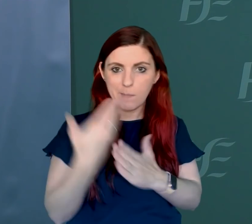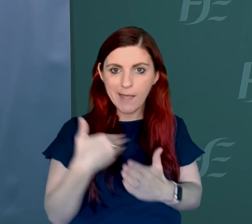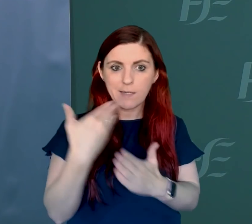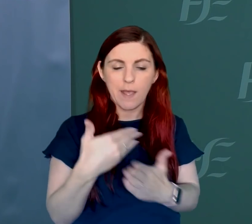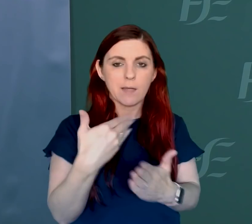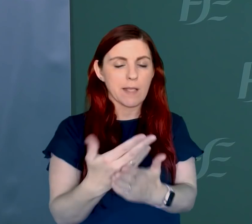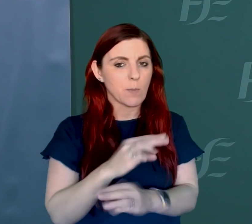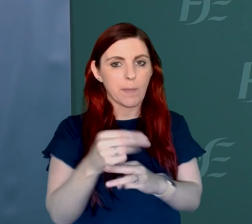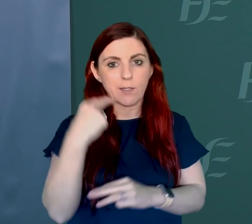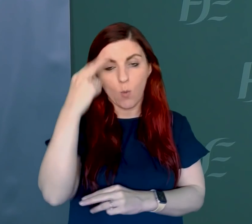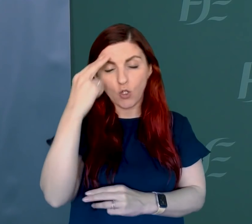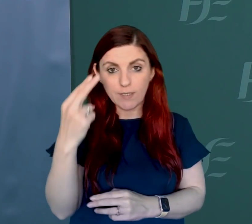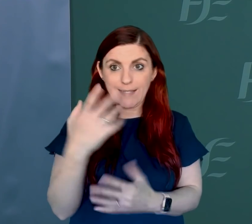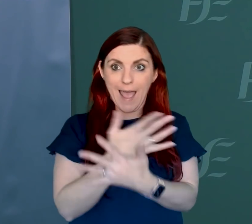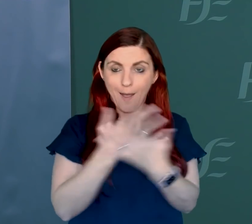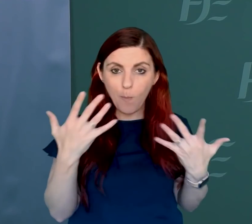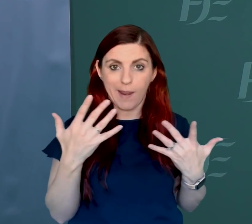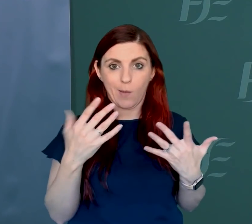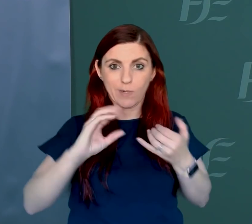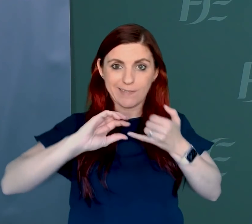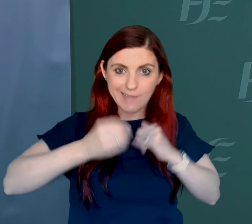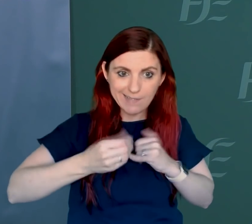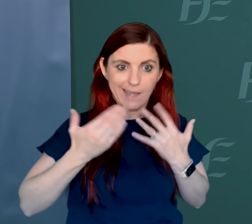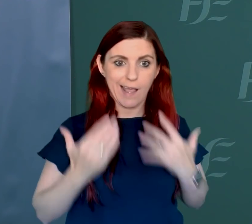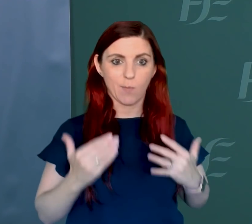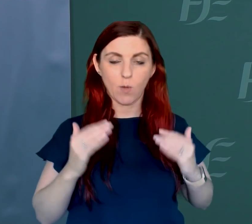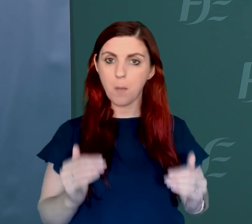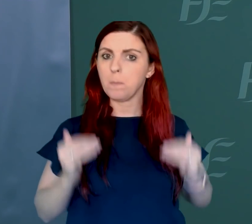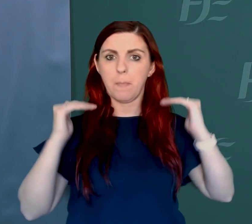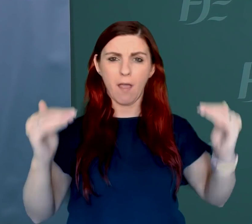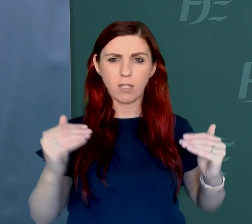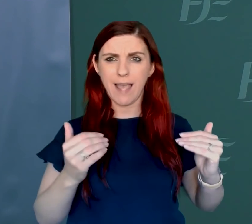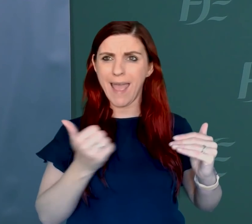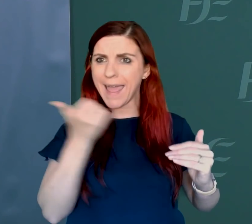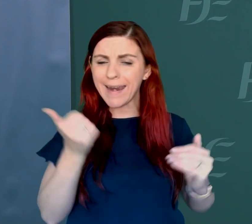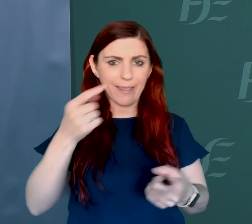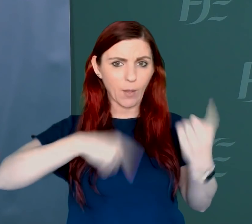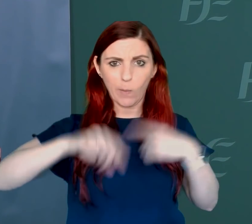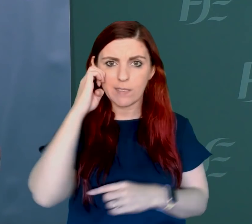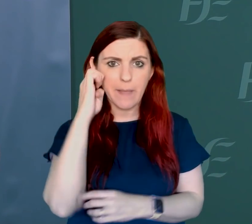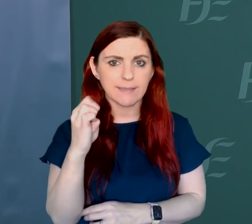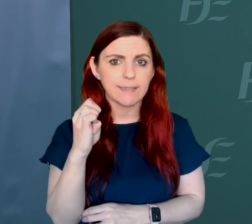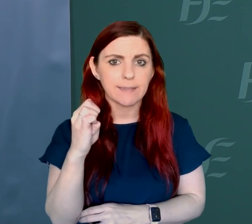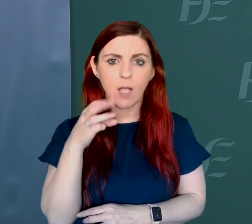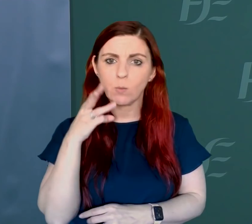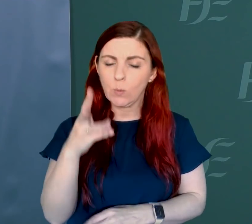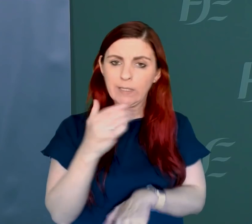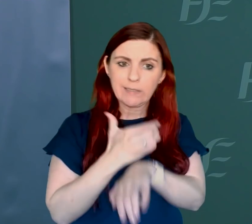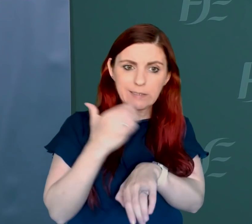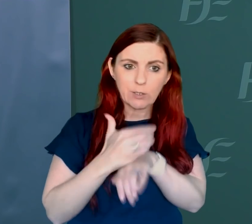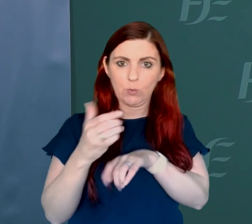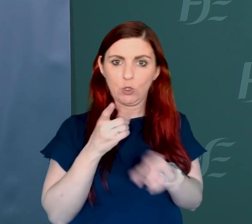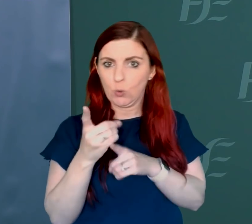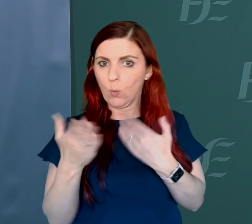work with us. The level that we are testing right now is beyond anybody's expectations. and we will continue to meet what we